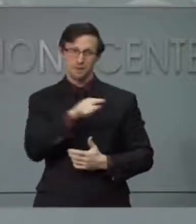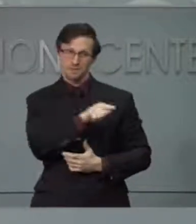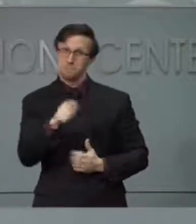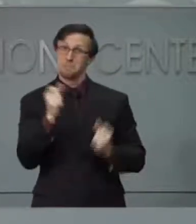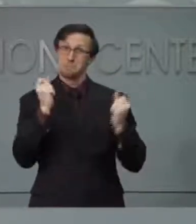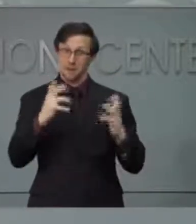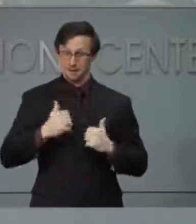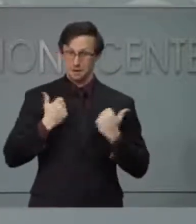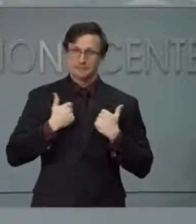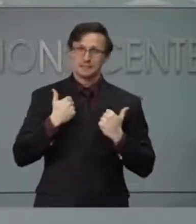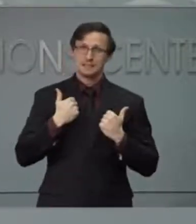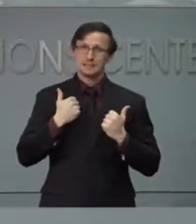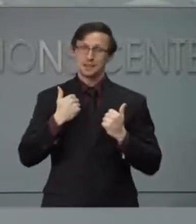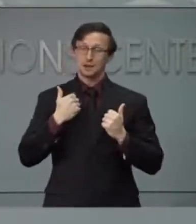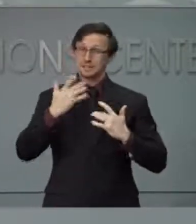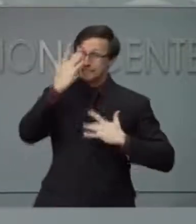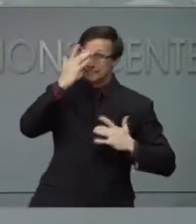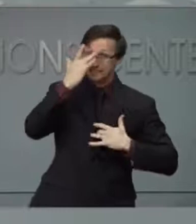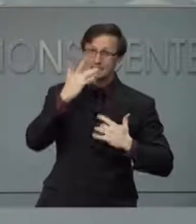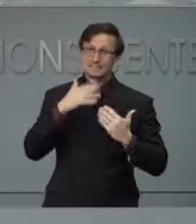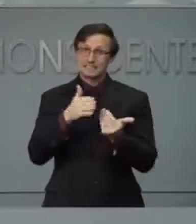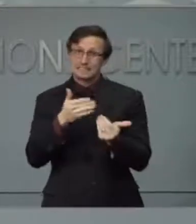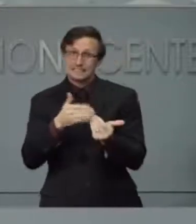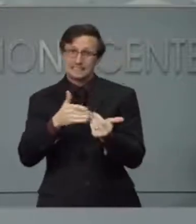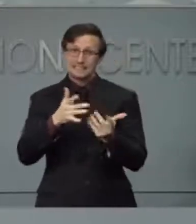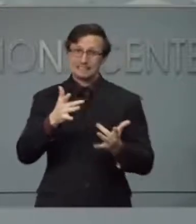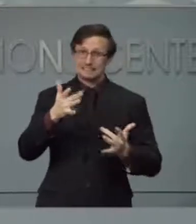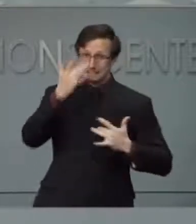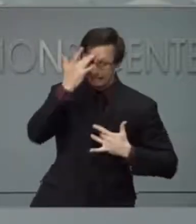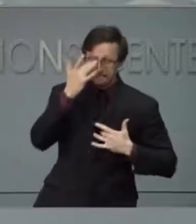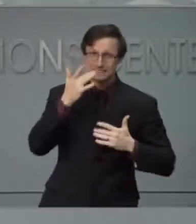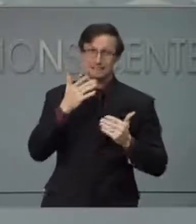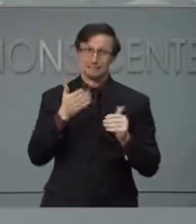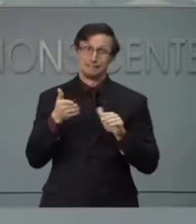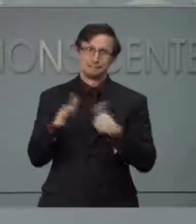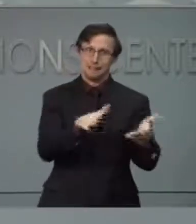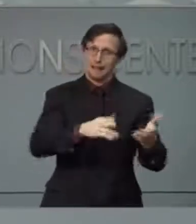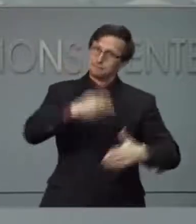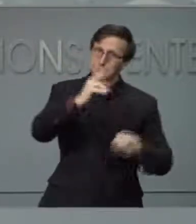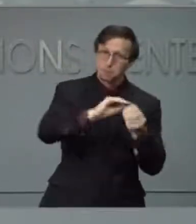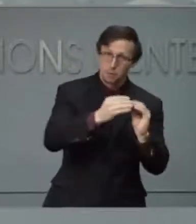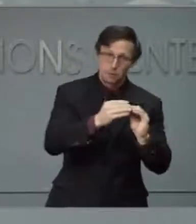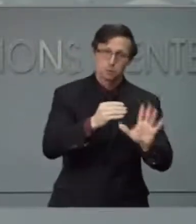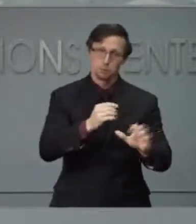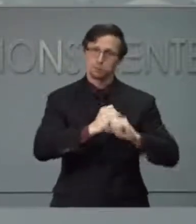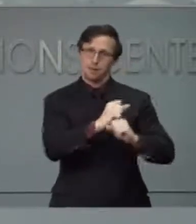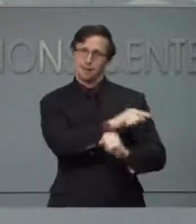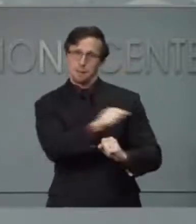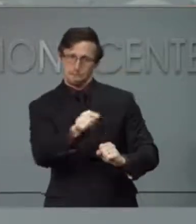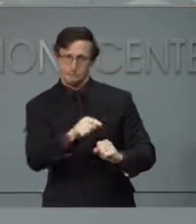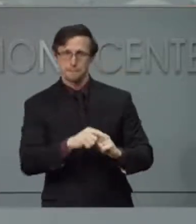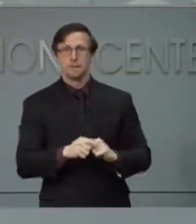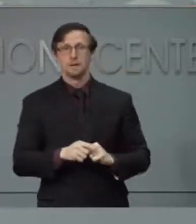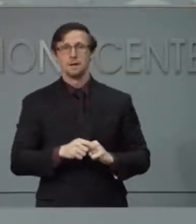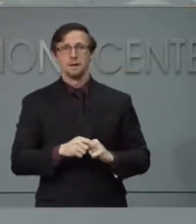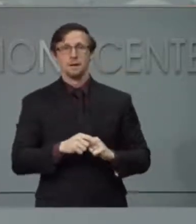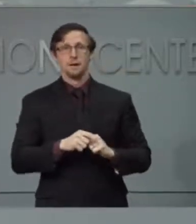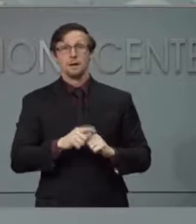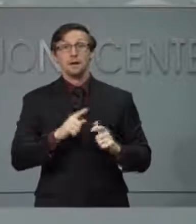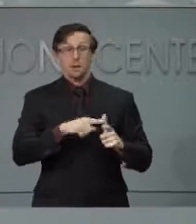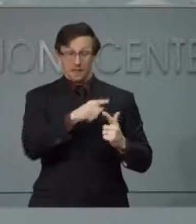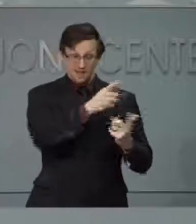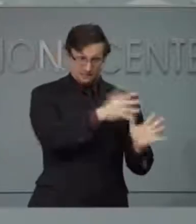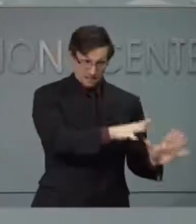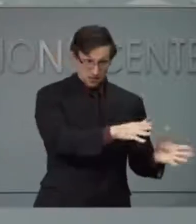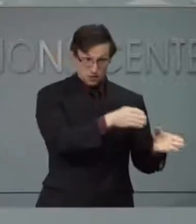as well as difficulty keeping virus out of those congregate settings. When we move on from healthcare worker and long-term